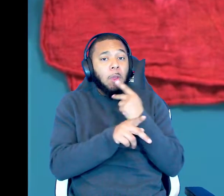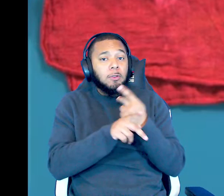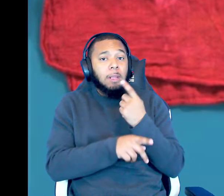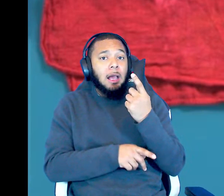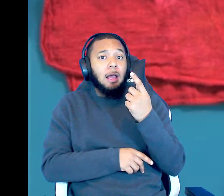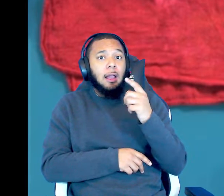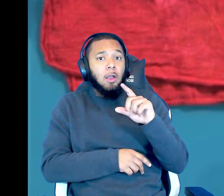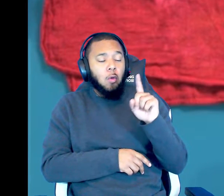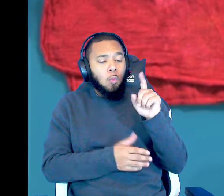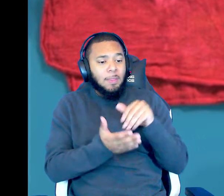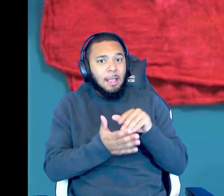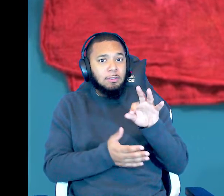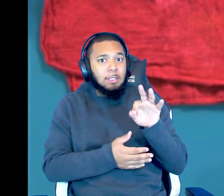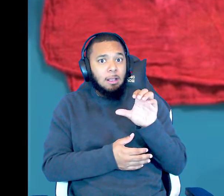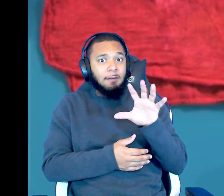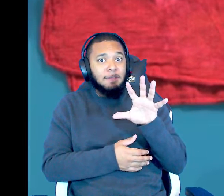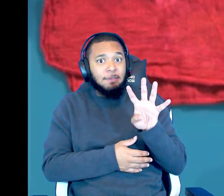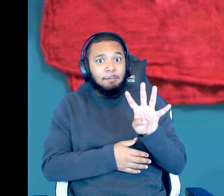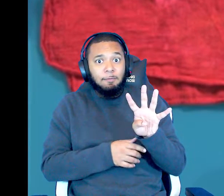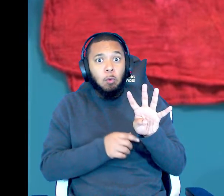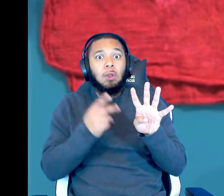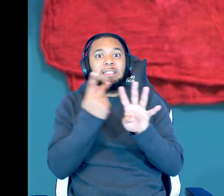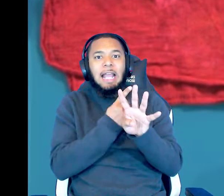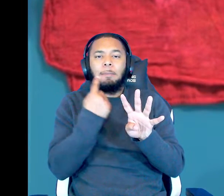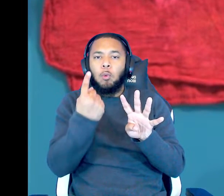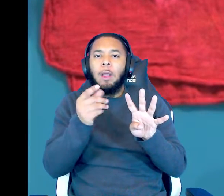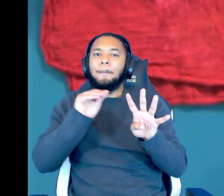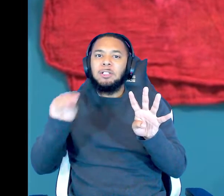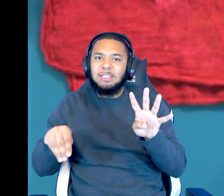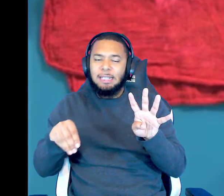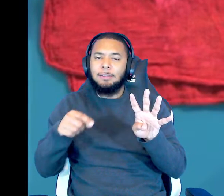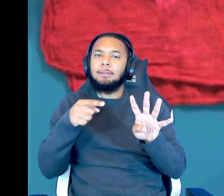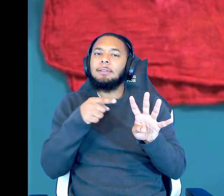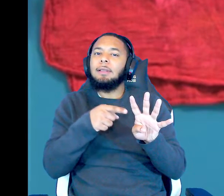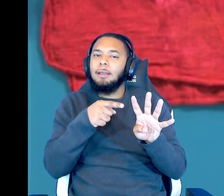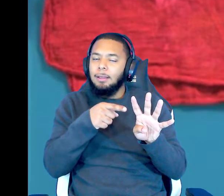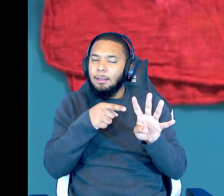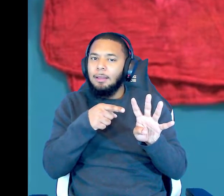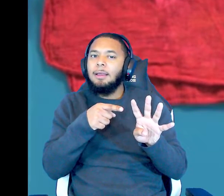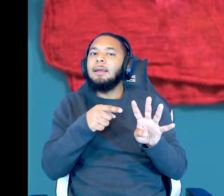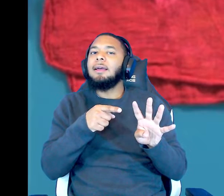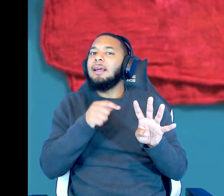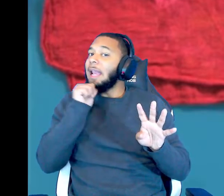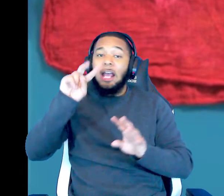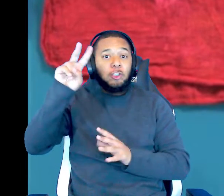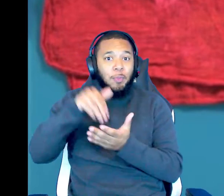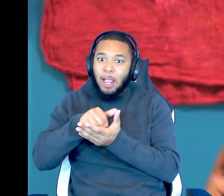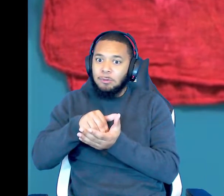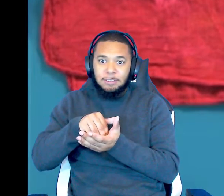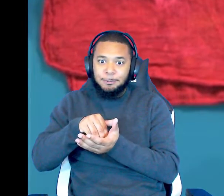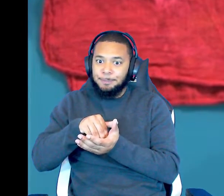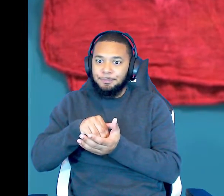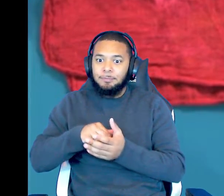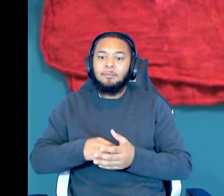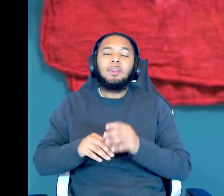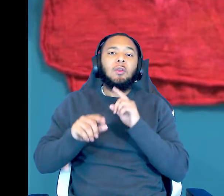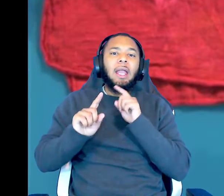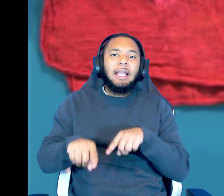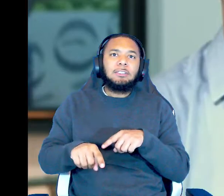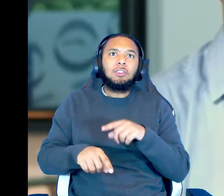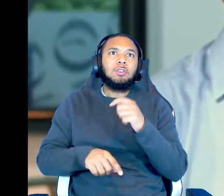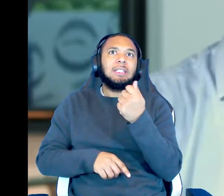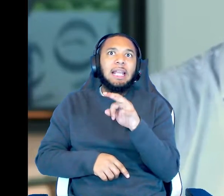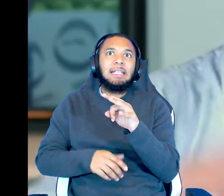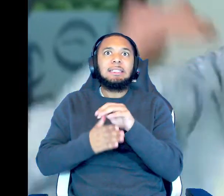by 1,954. Now, if this was $20, 1% of this will give us